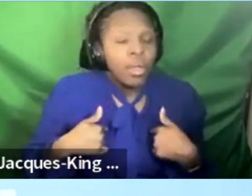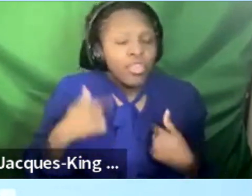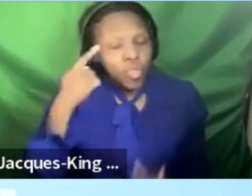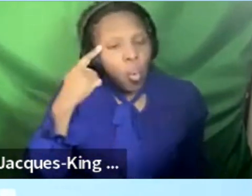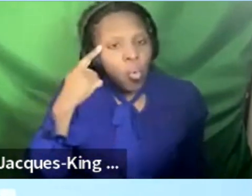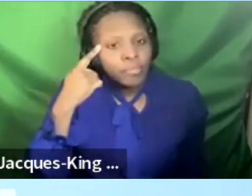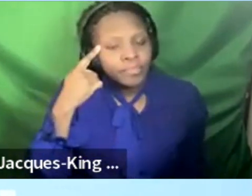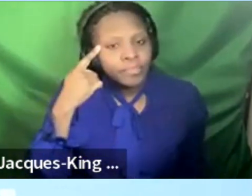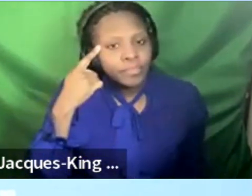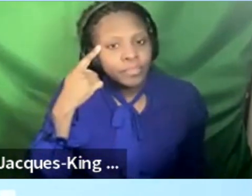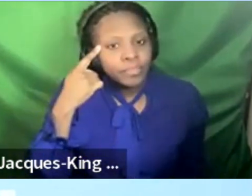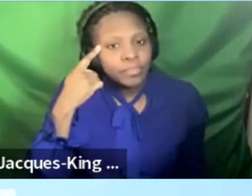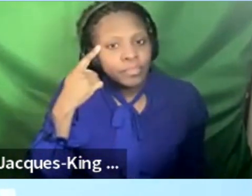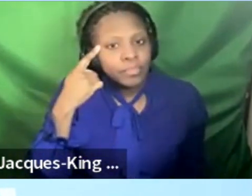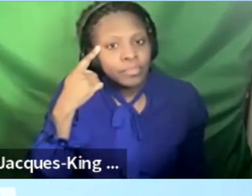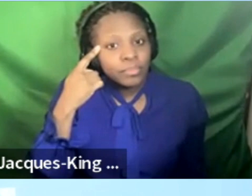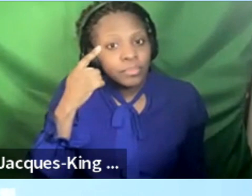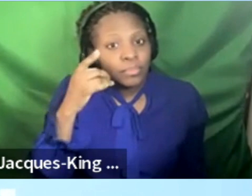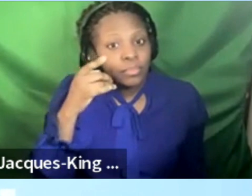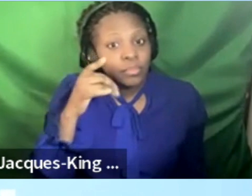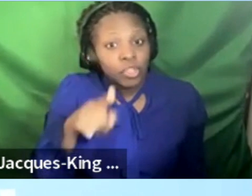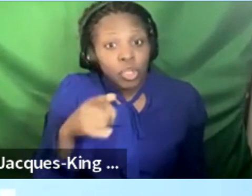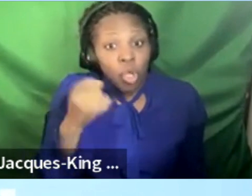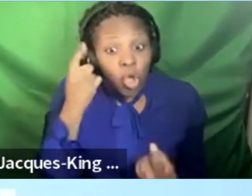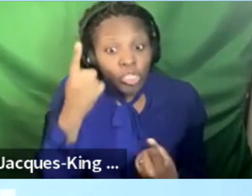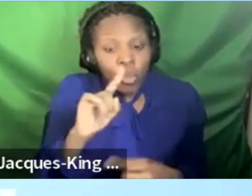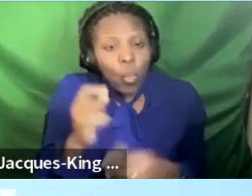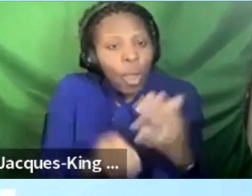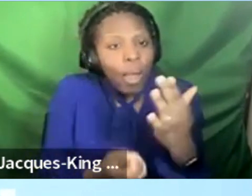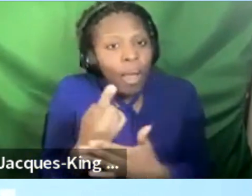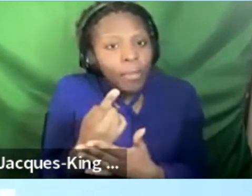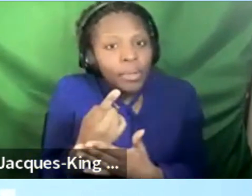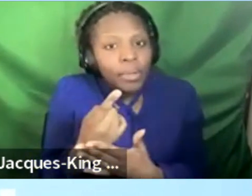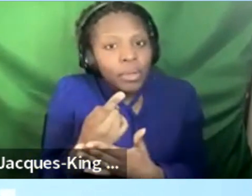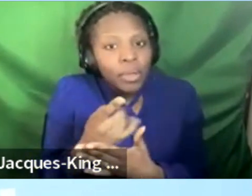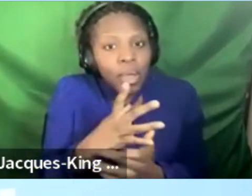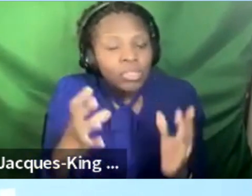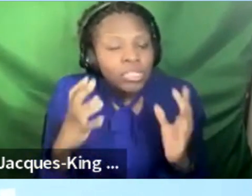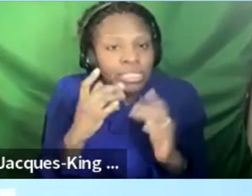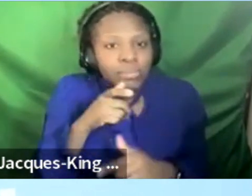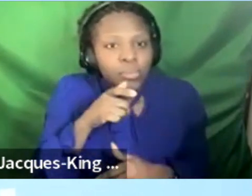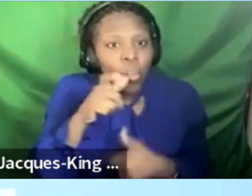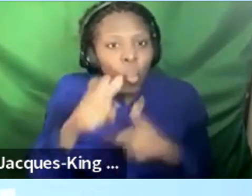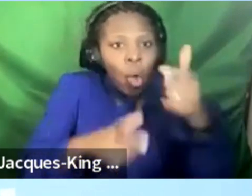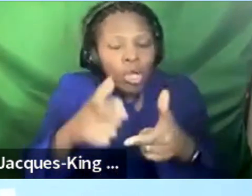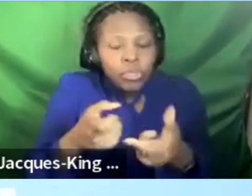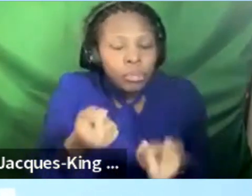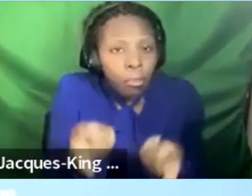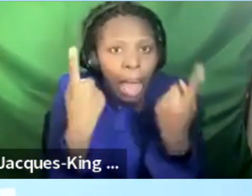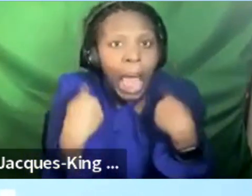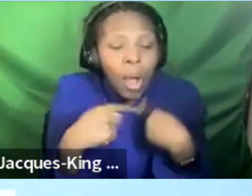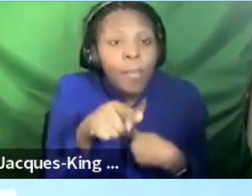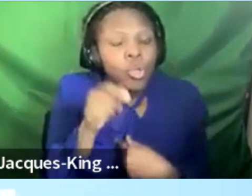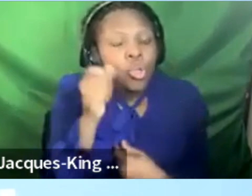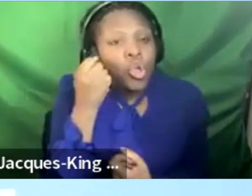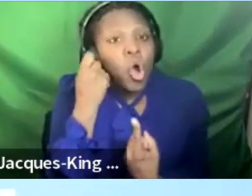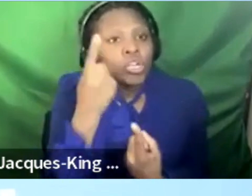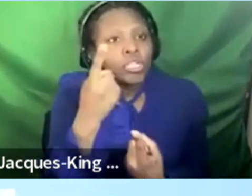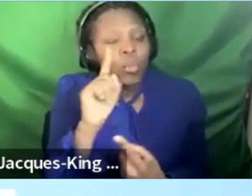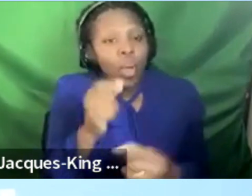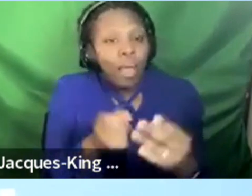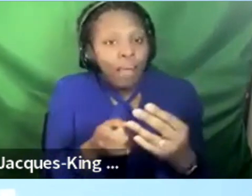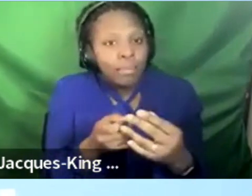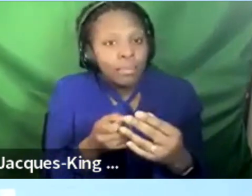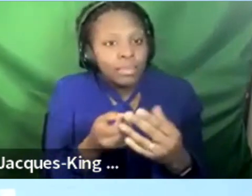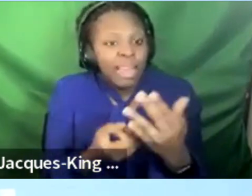And I think that's a very gimmicky version of it. Maybe some people don't like it because it is, but I thought it just put it in a place where you could understand